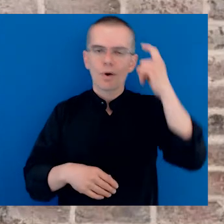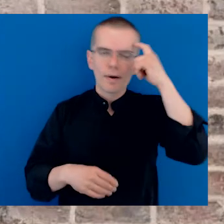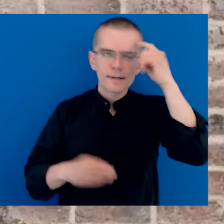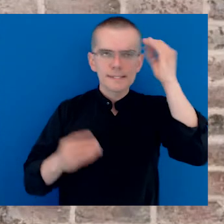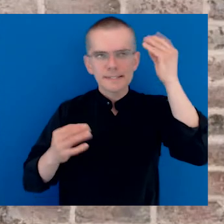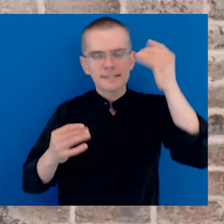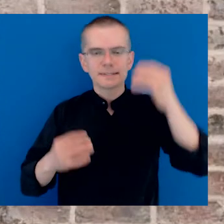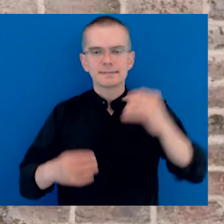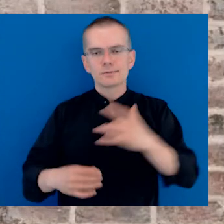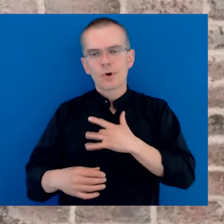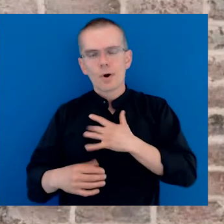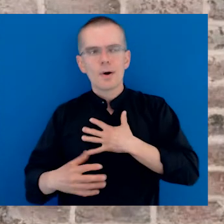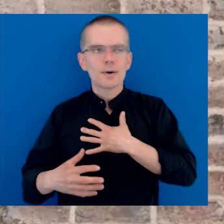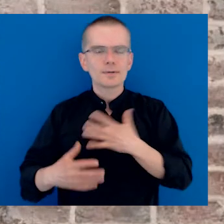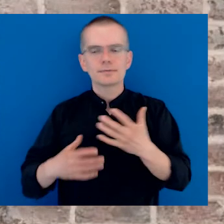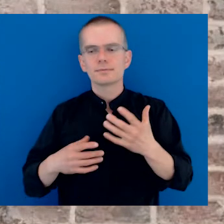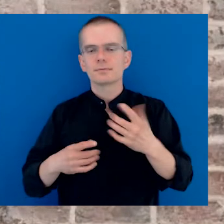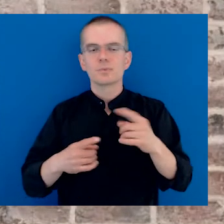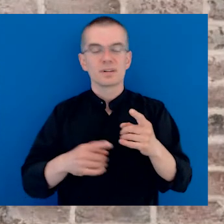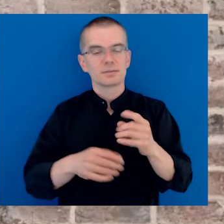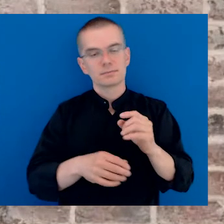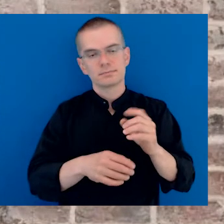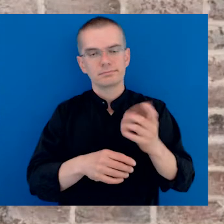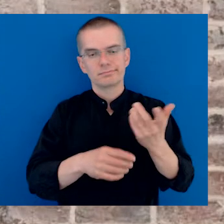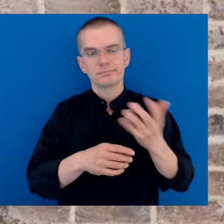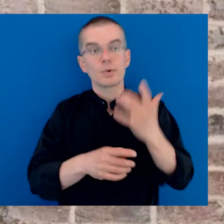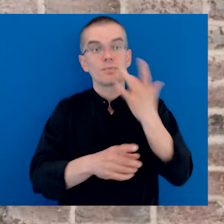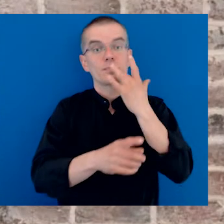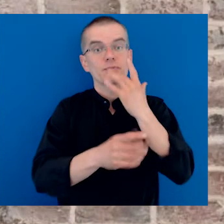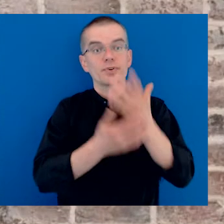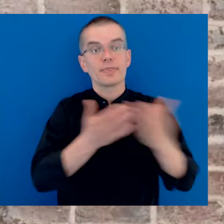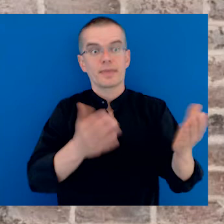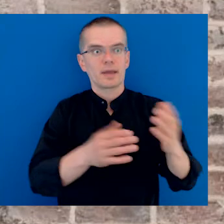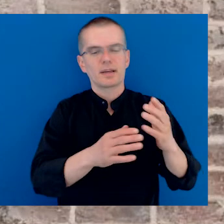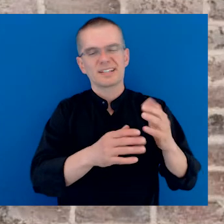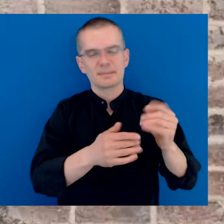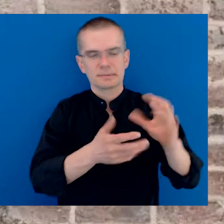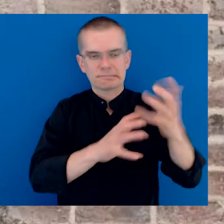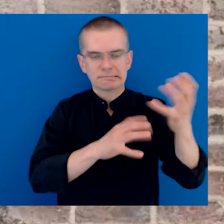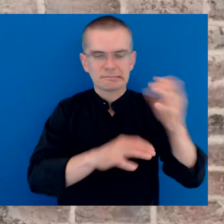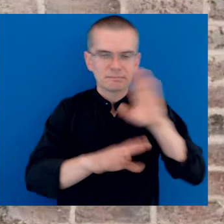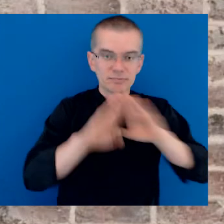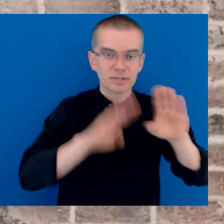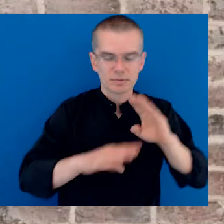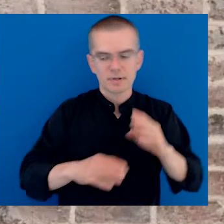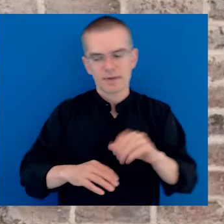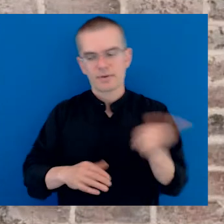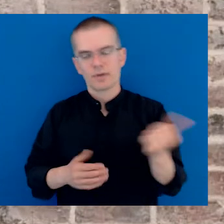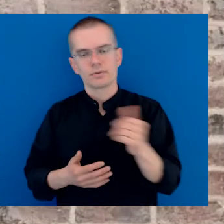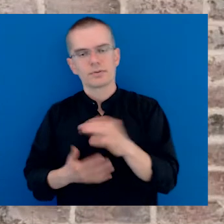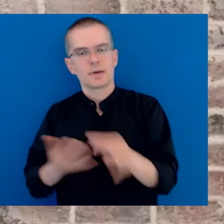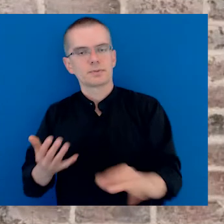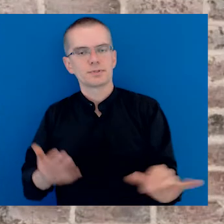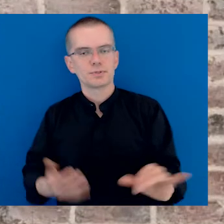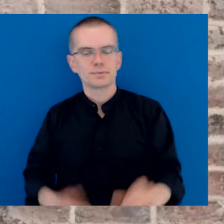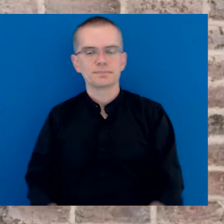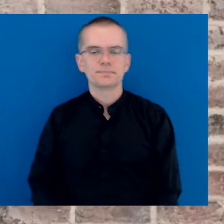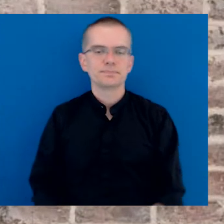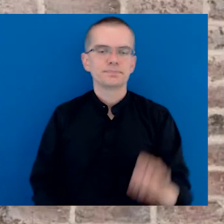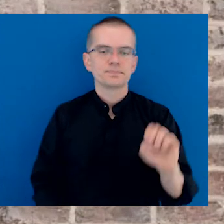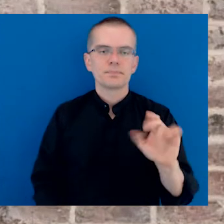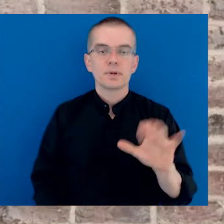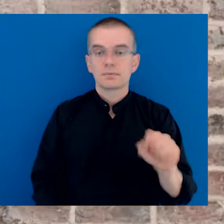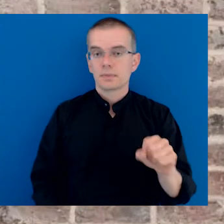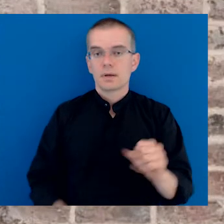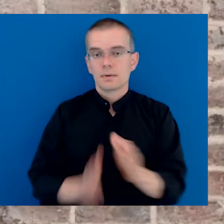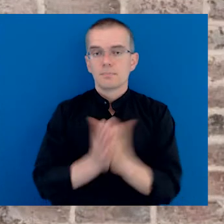mind to get you through the slumps and all of that. Yes? Yeah, the value of books it's undeniable, and